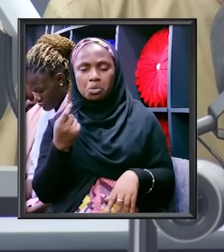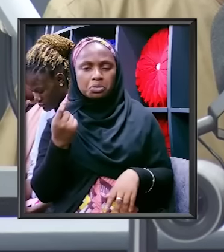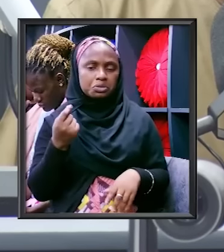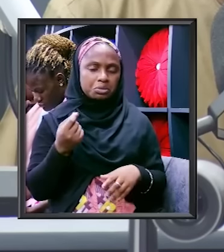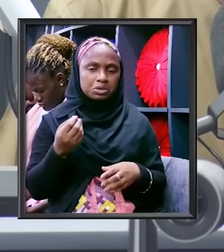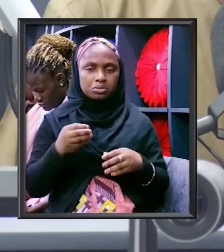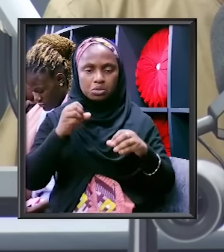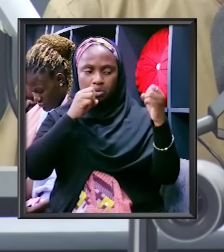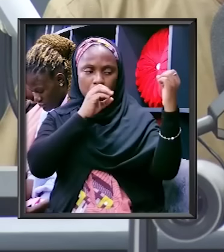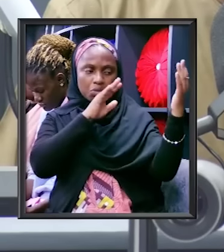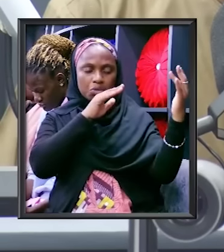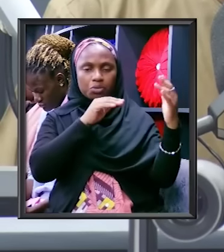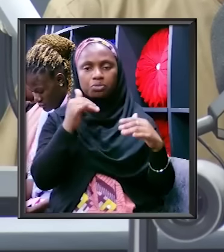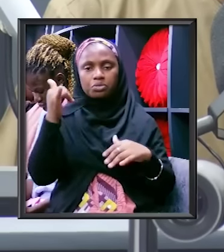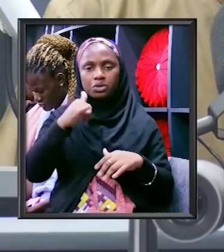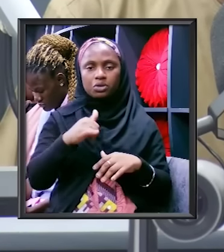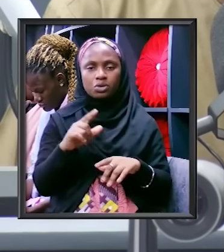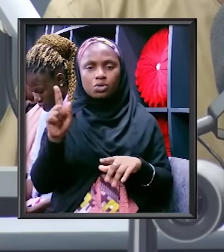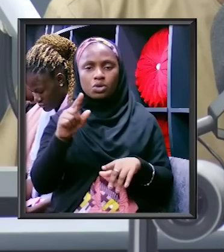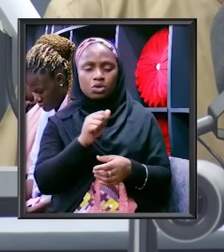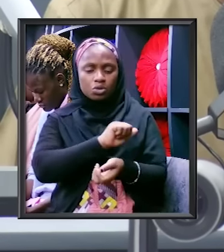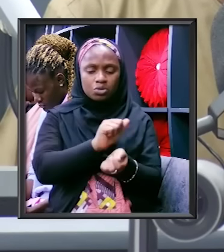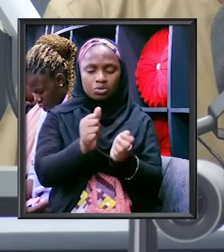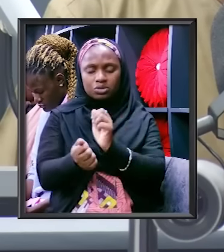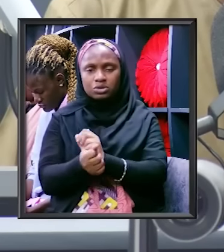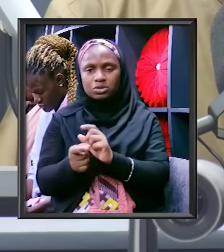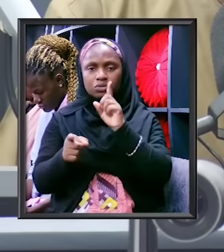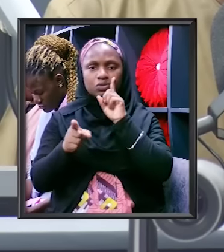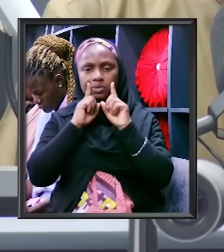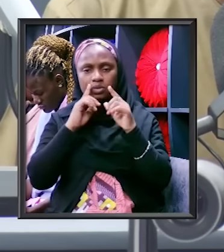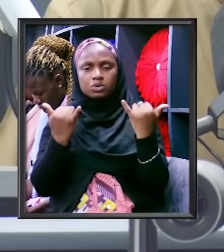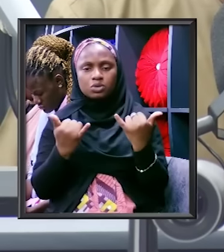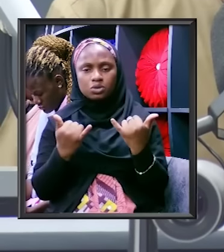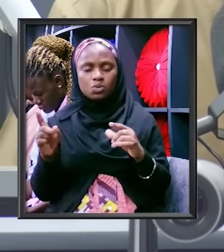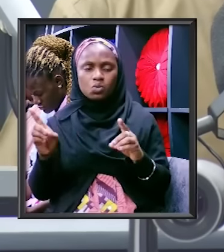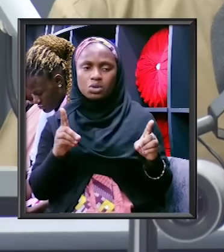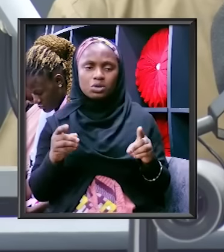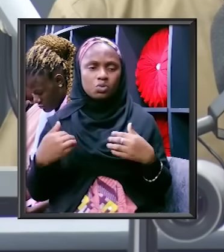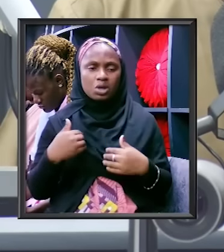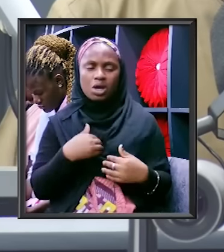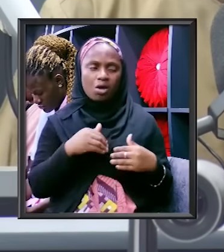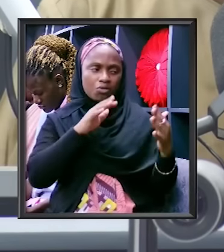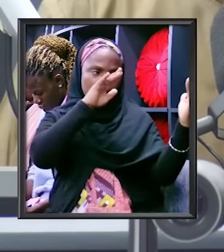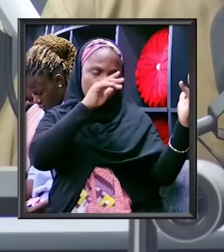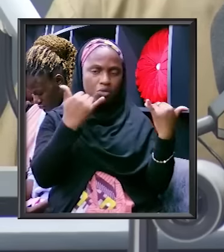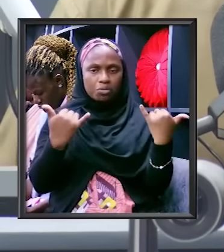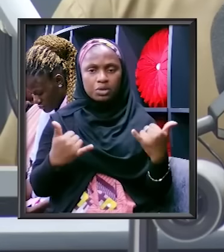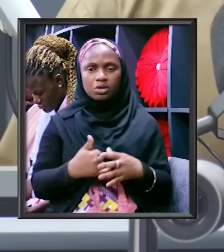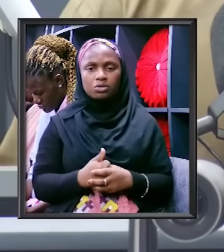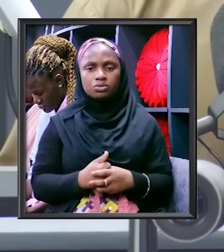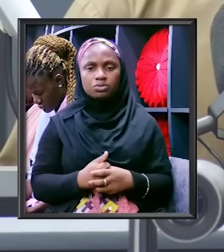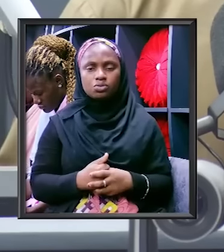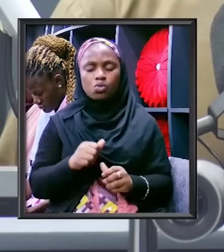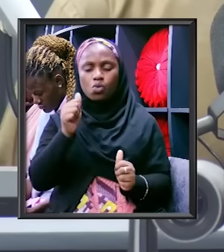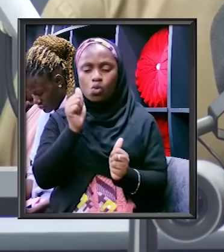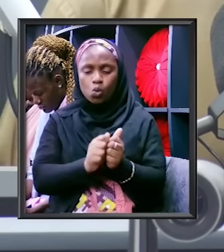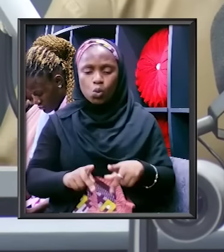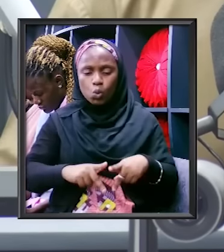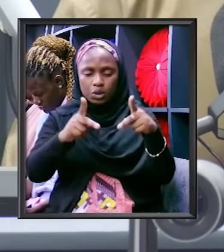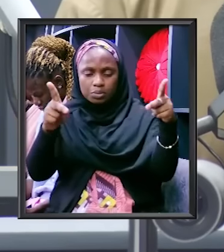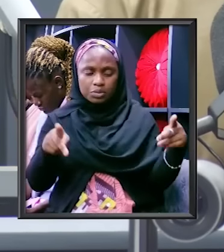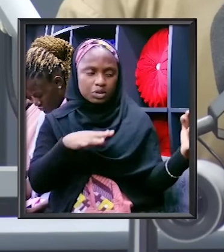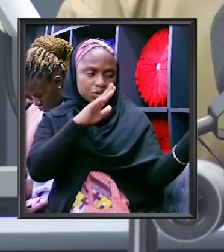hope day. Where you go turn to, where you go talk, say hope day now. Which side you want turn to? None. As we they